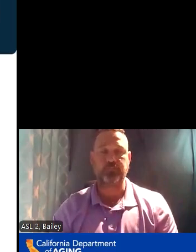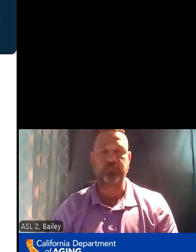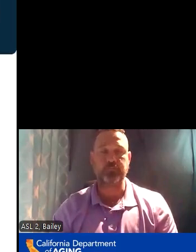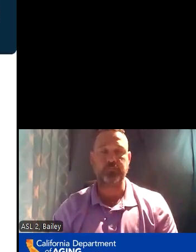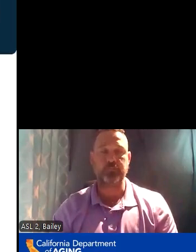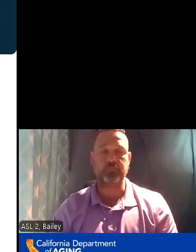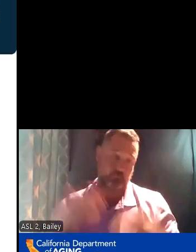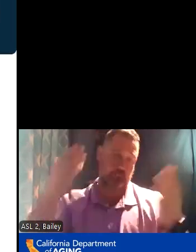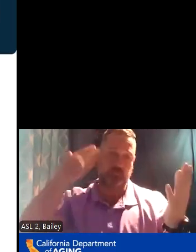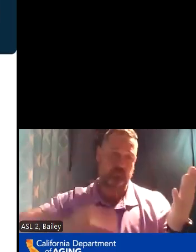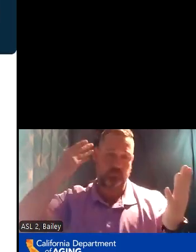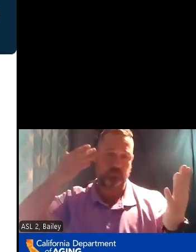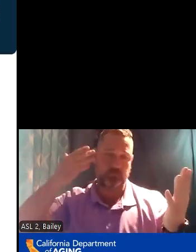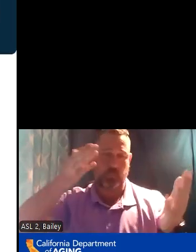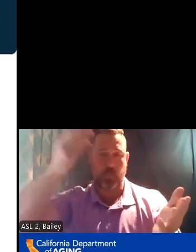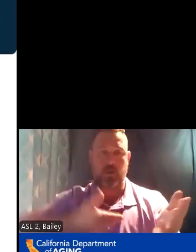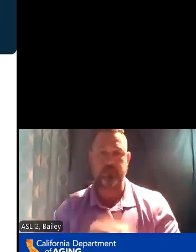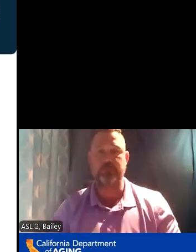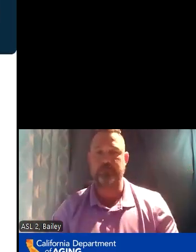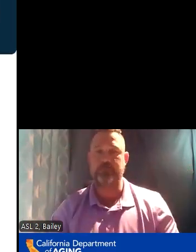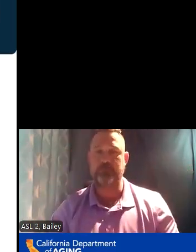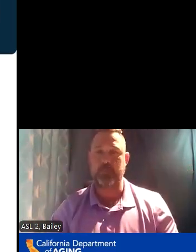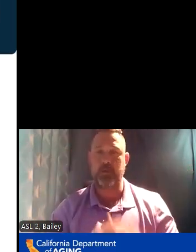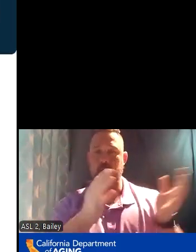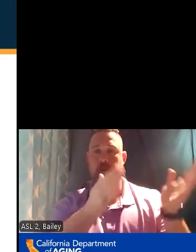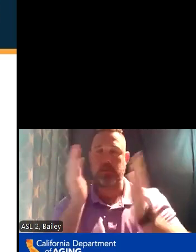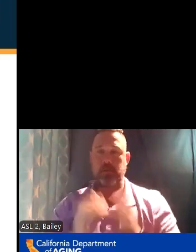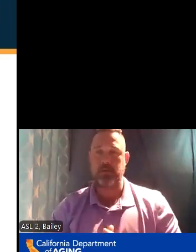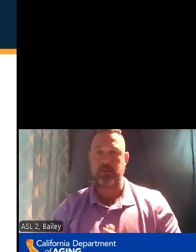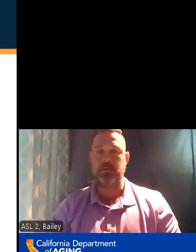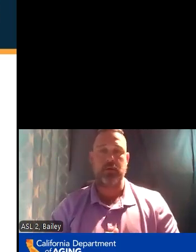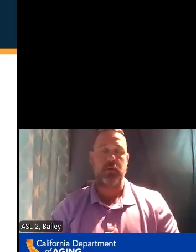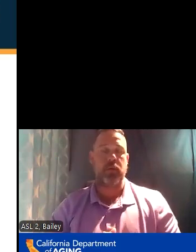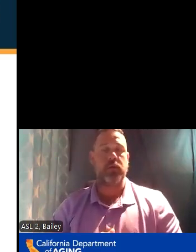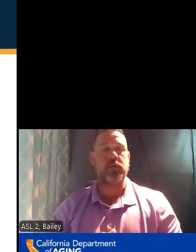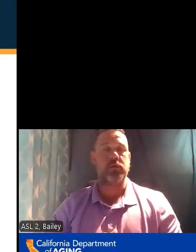I'm Carol DeAndres. Welcome. Next slide.